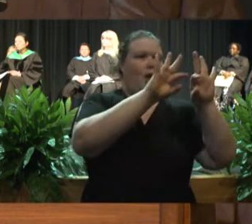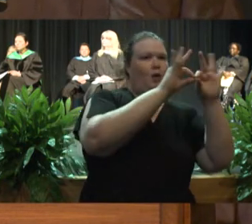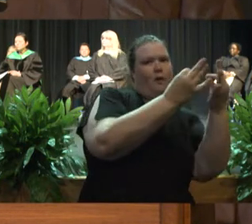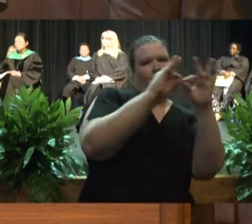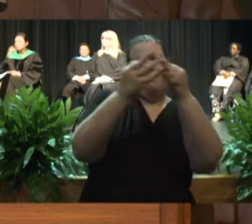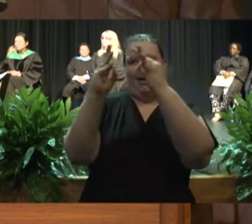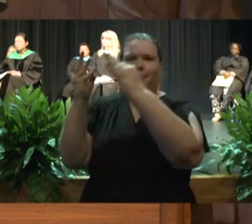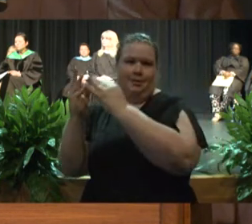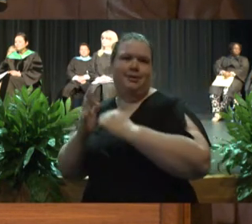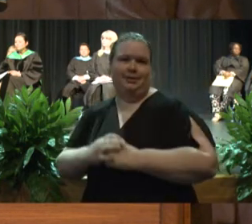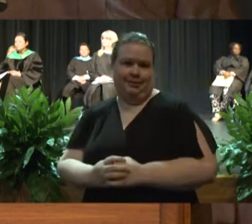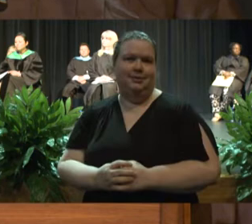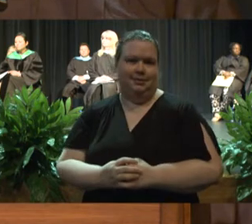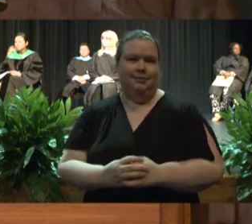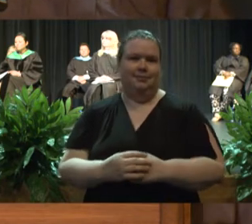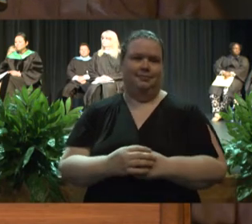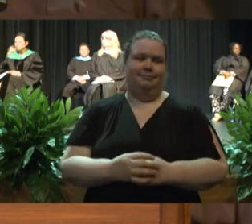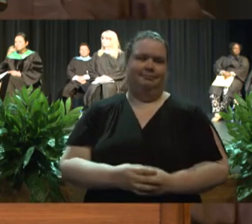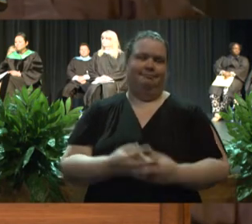high school diploma.